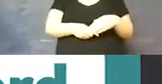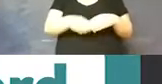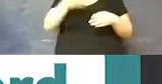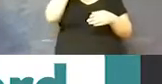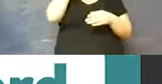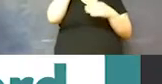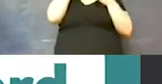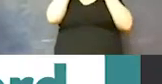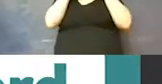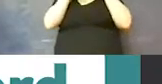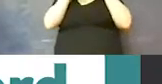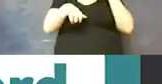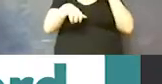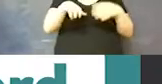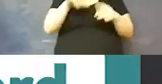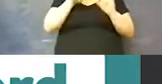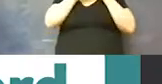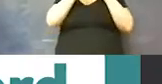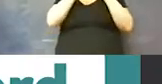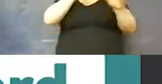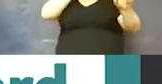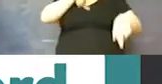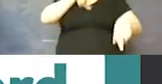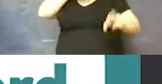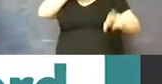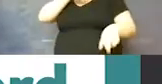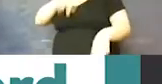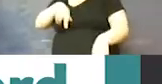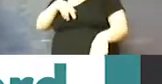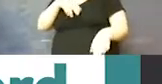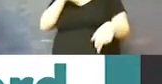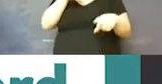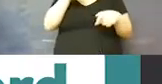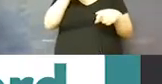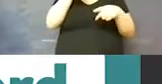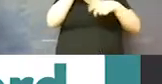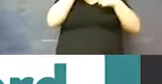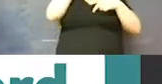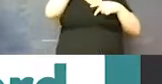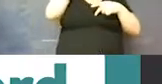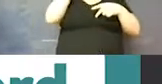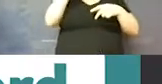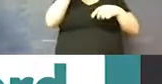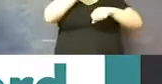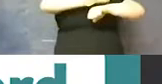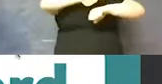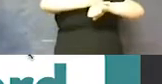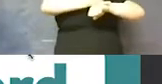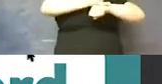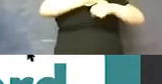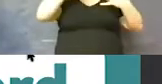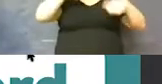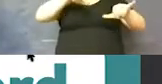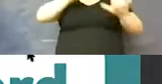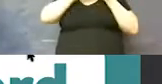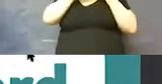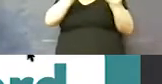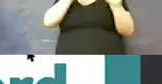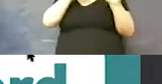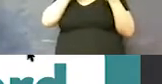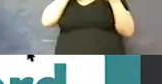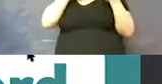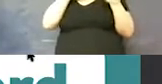continued to get reported even though our kids were not on campus. We still continue to have that communication